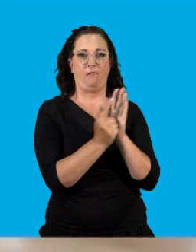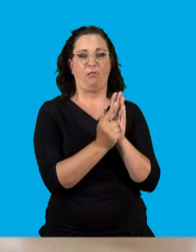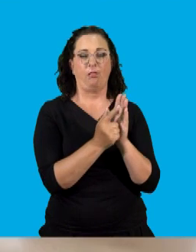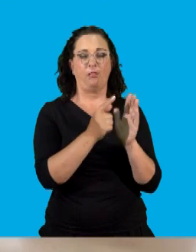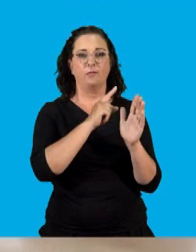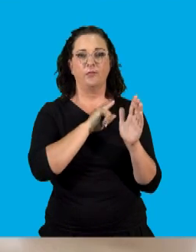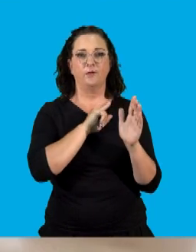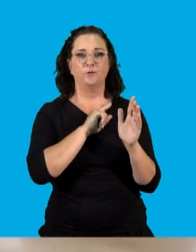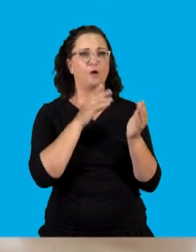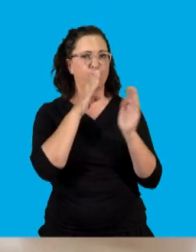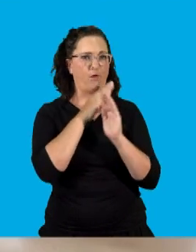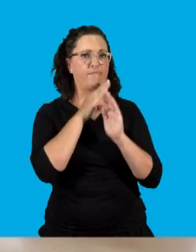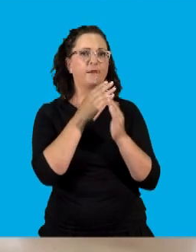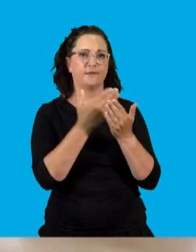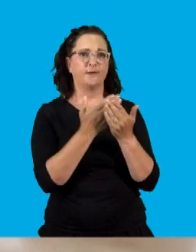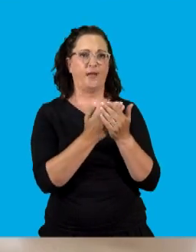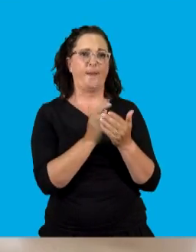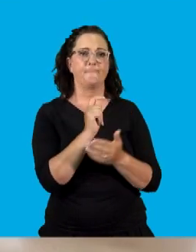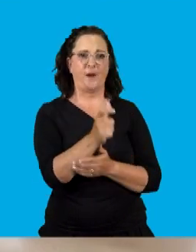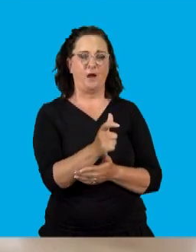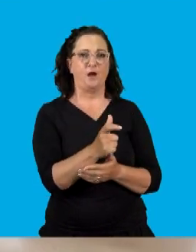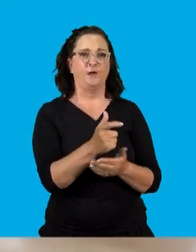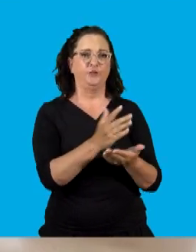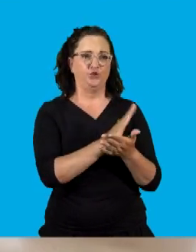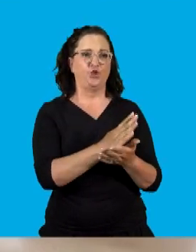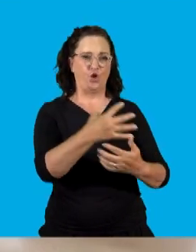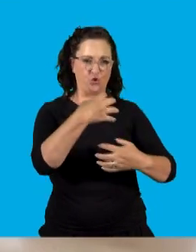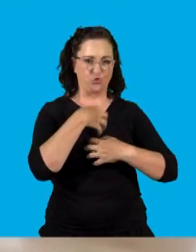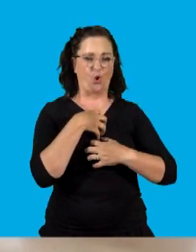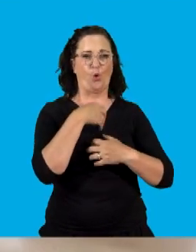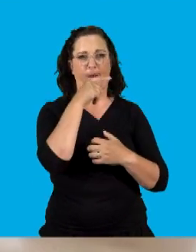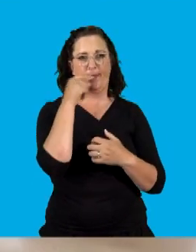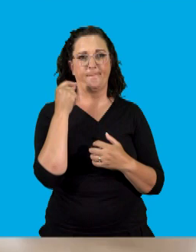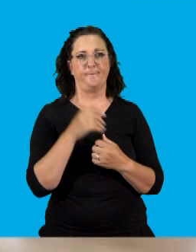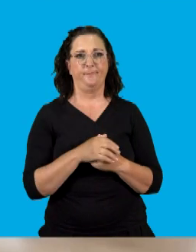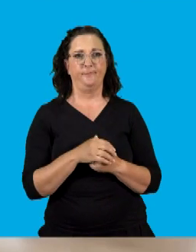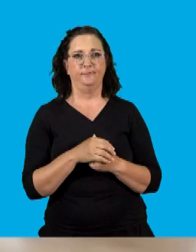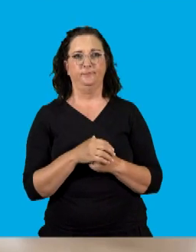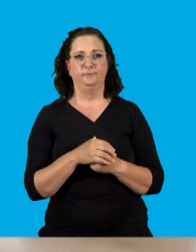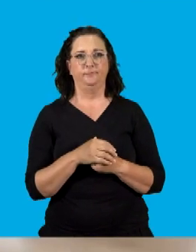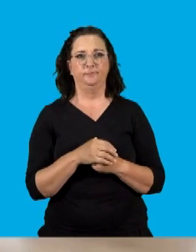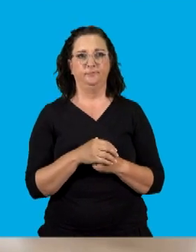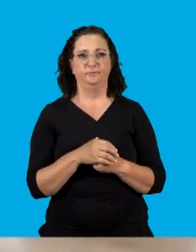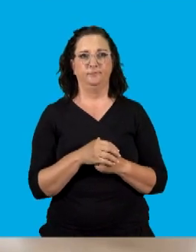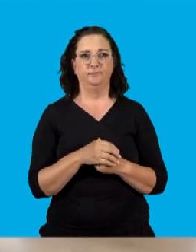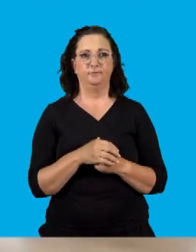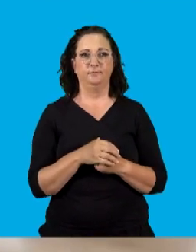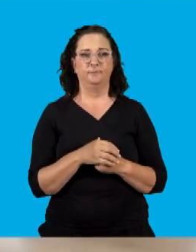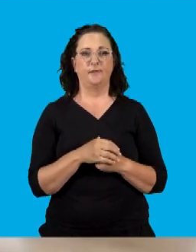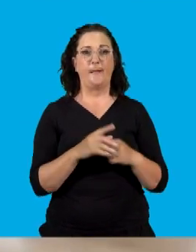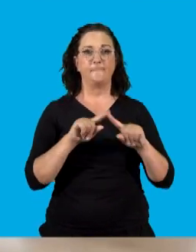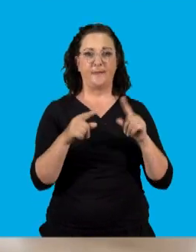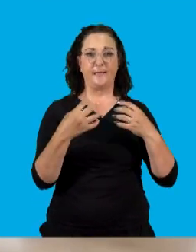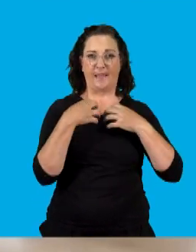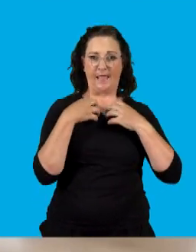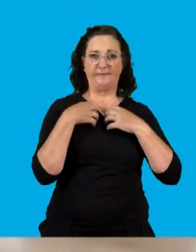the private company can be able to buy shares in its own name. Not per se it has to be bought, the